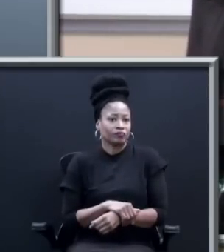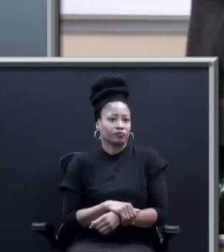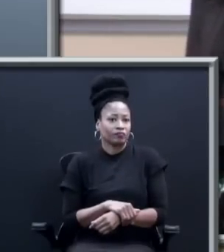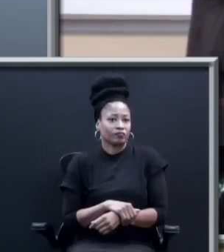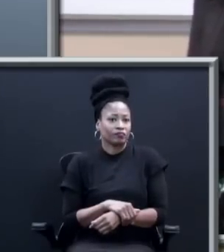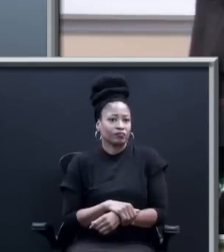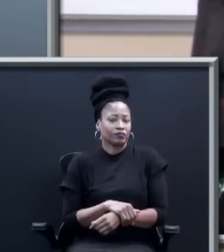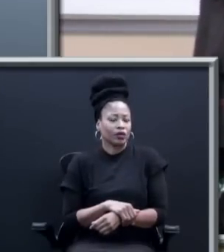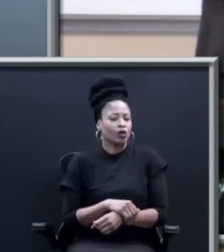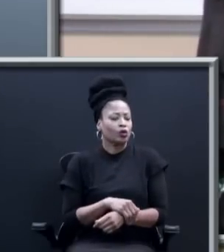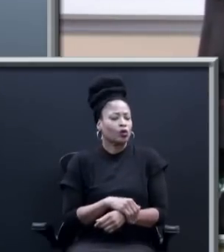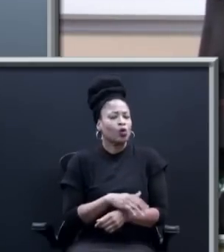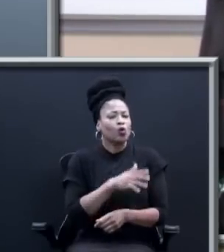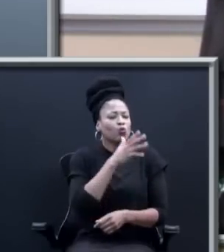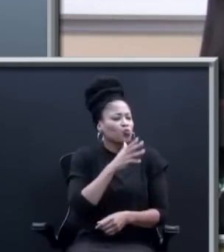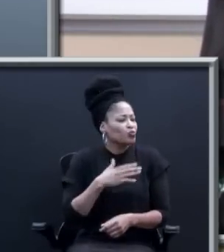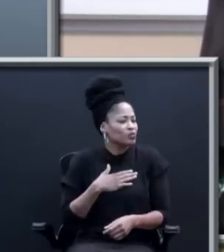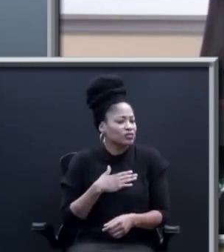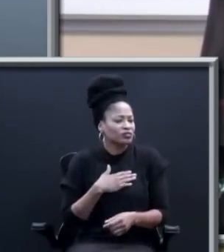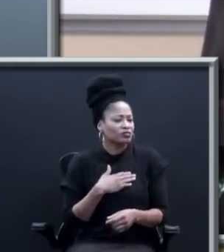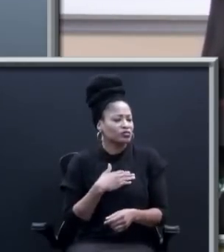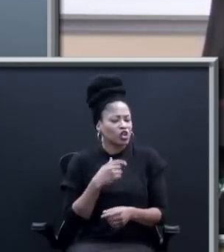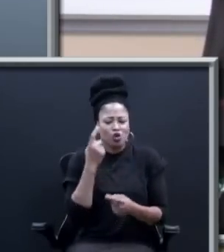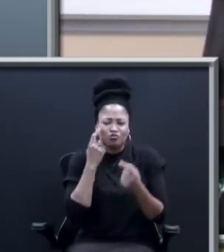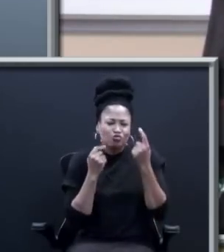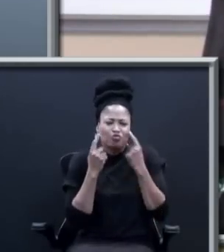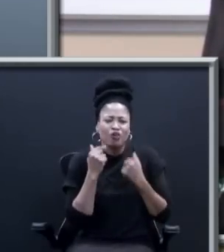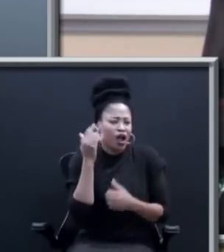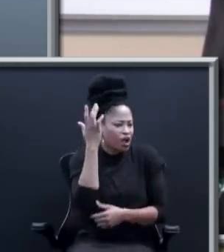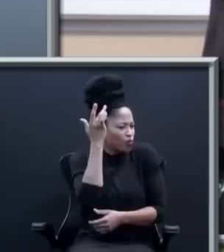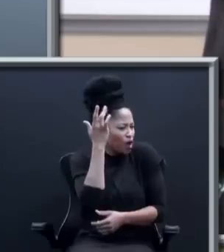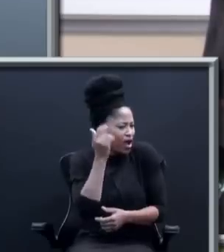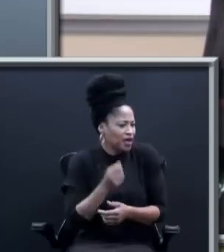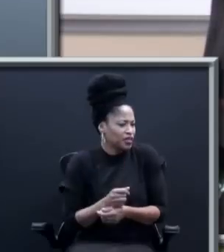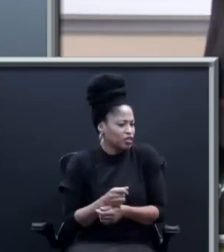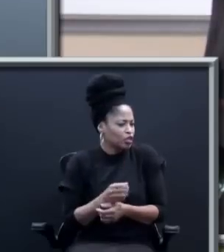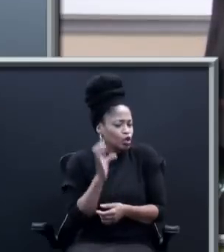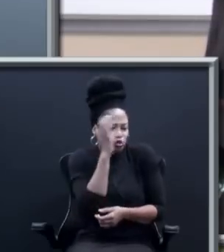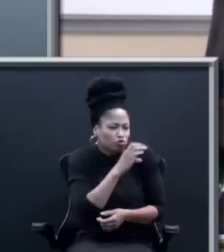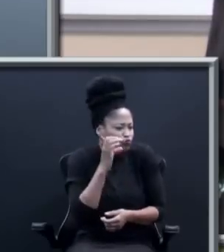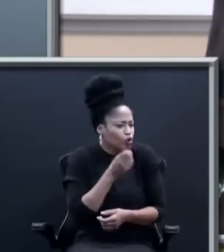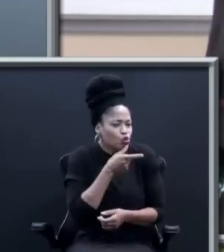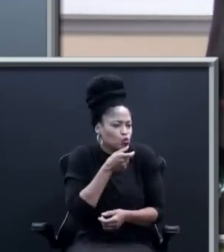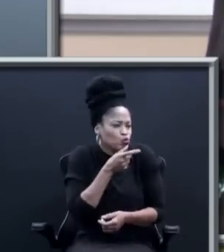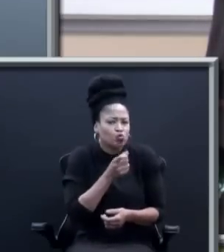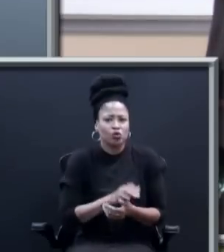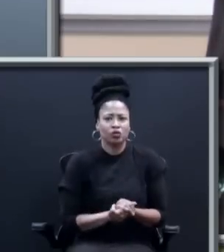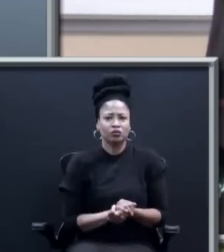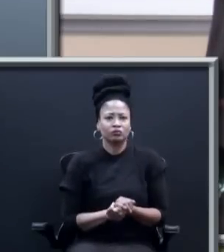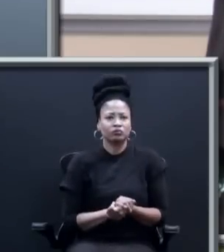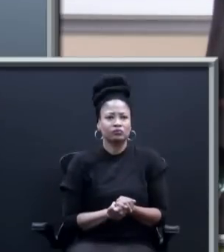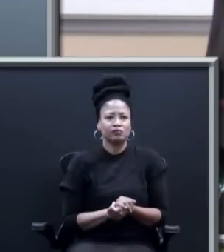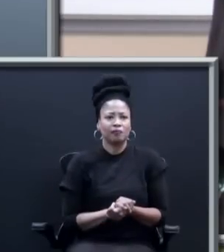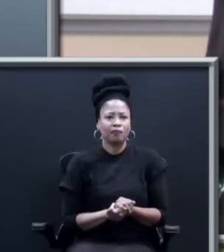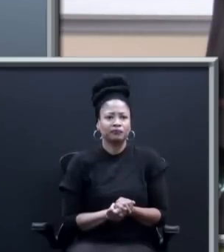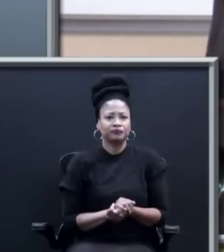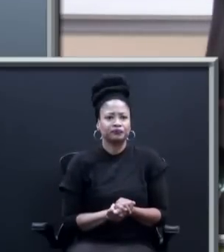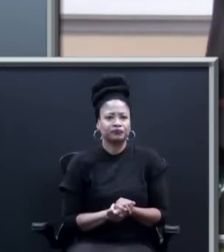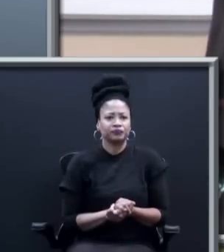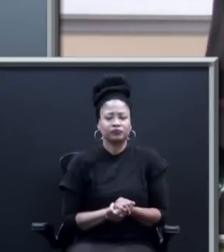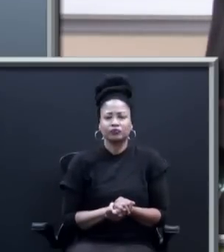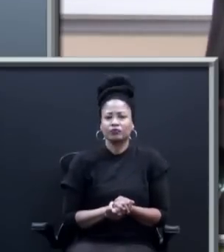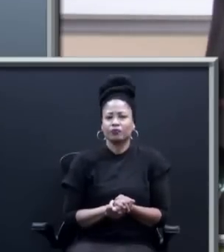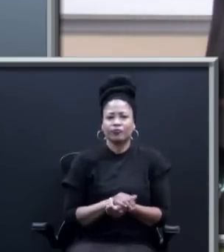her, Woman, why weepest thou? Whom seekest thou? She, supposing him to be the gardener, saith unto him,